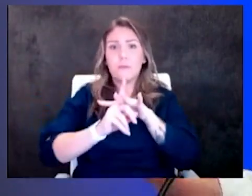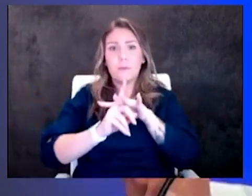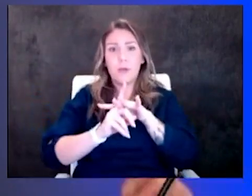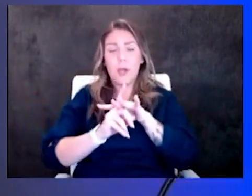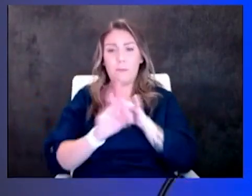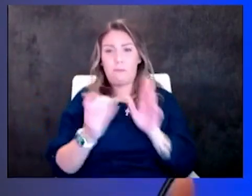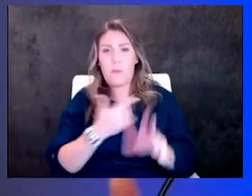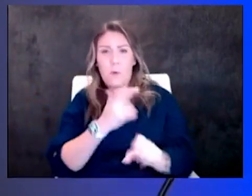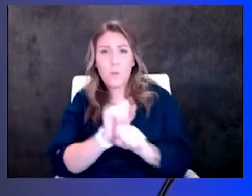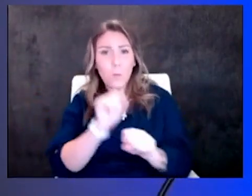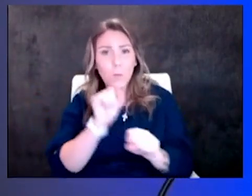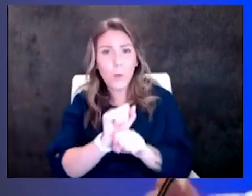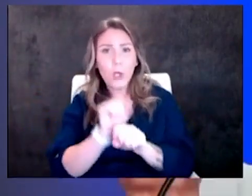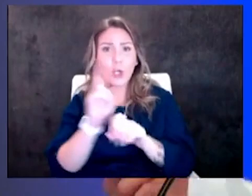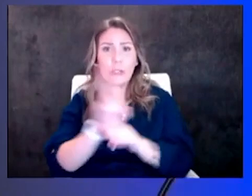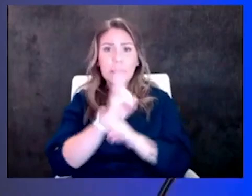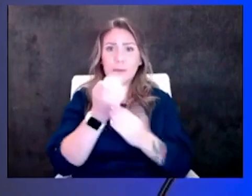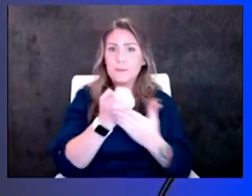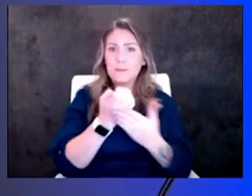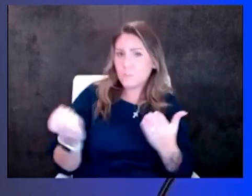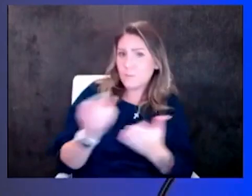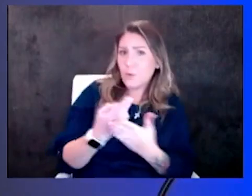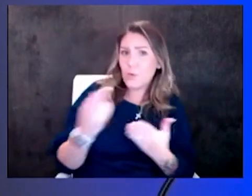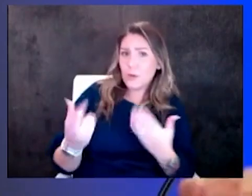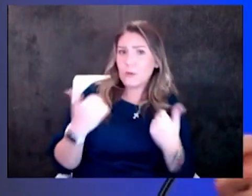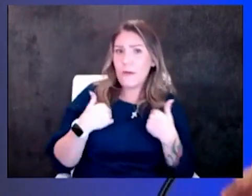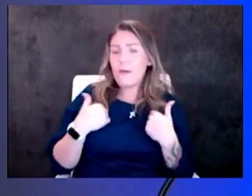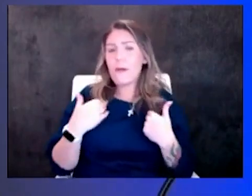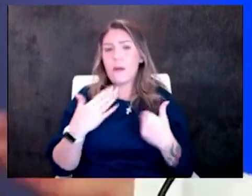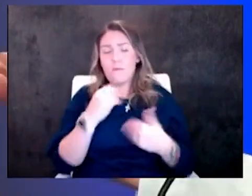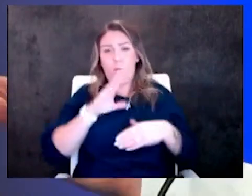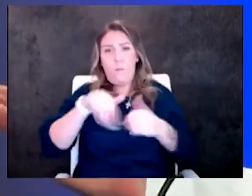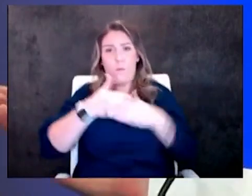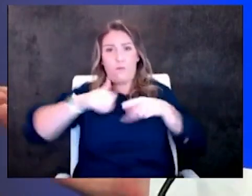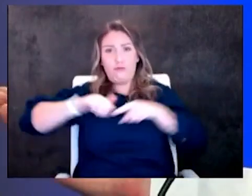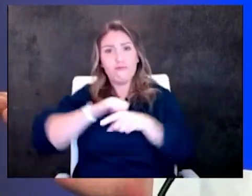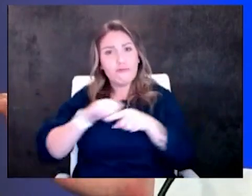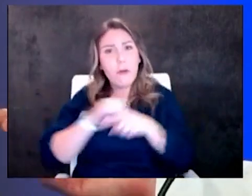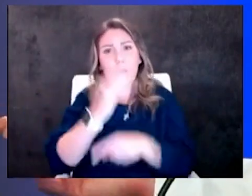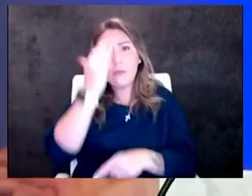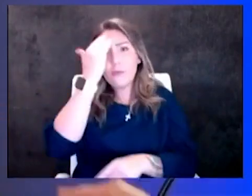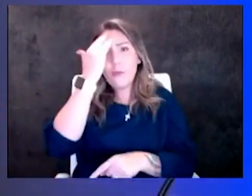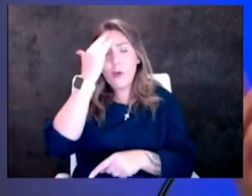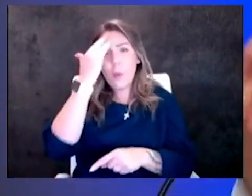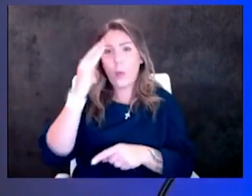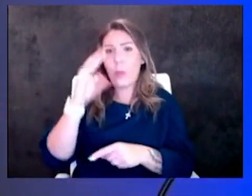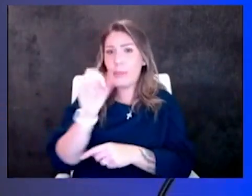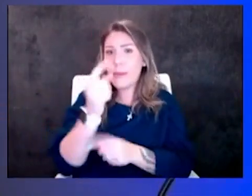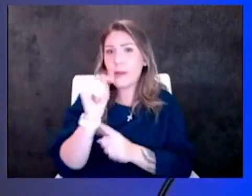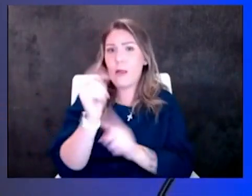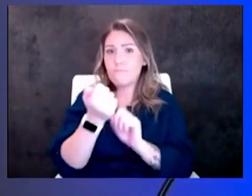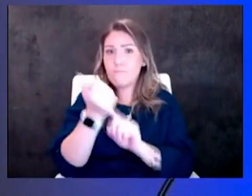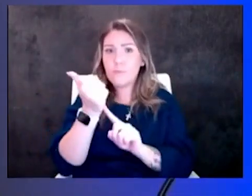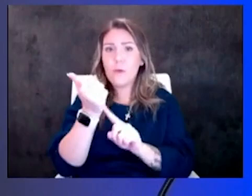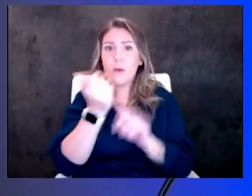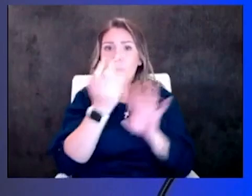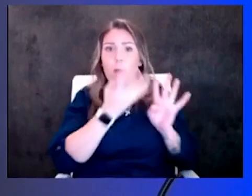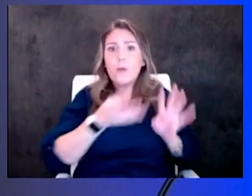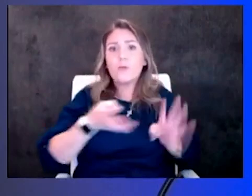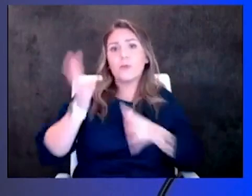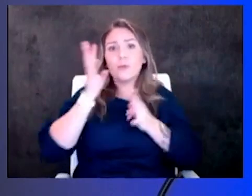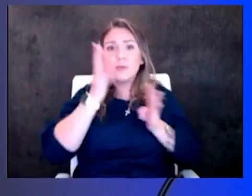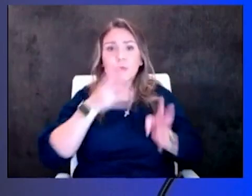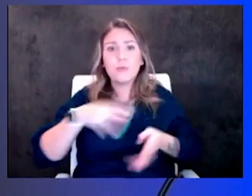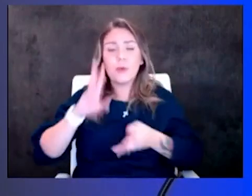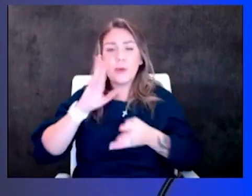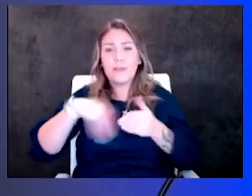using the equipment and the resources and the training that we all have, and we were able to get the clot out. Blood flow was restored, and the next day he woke up